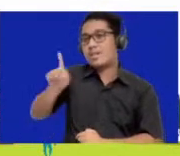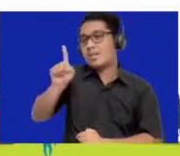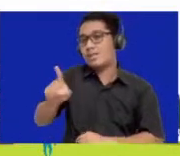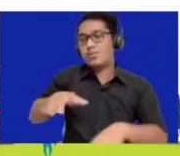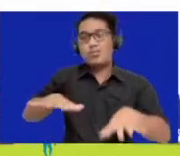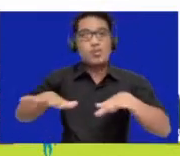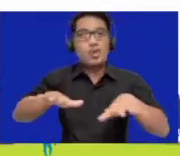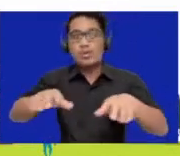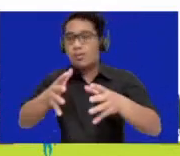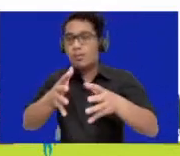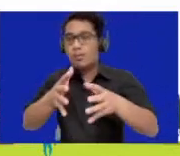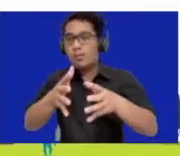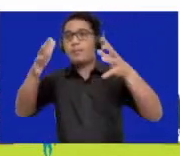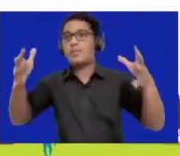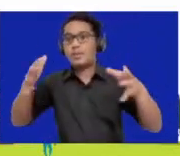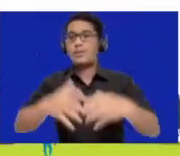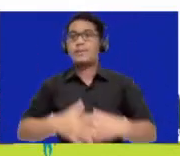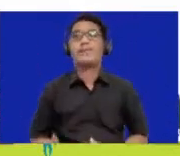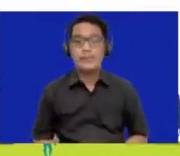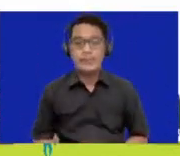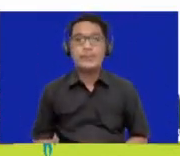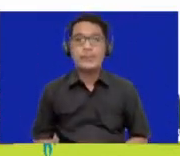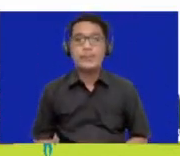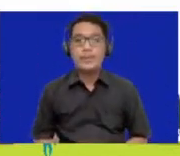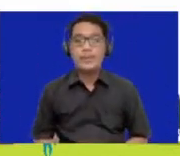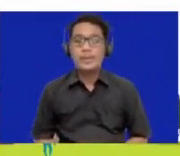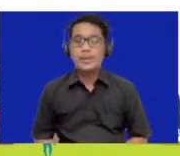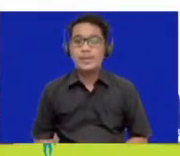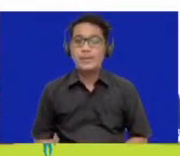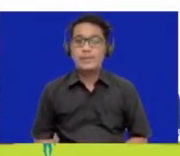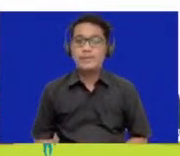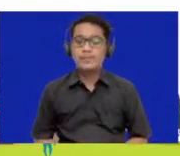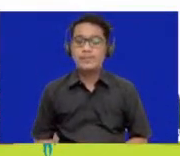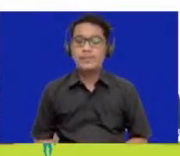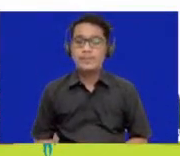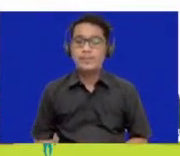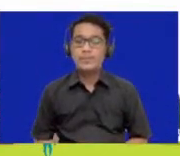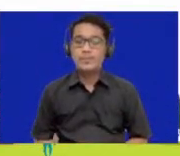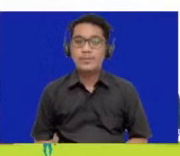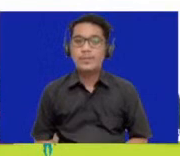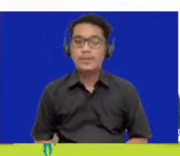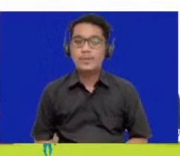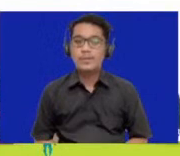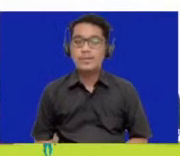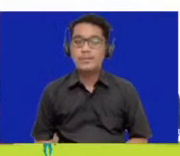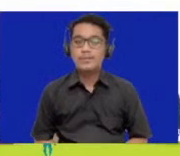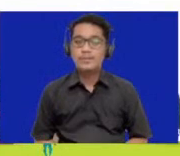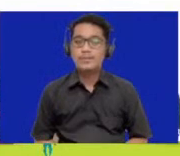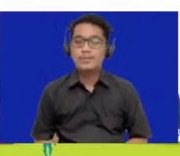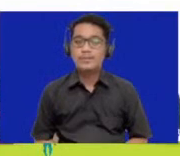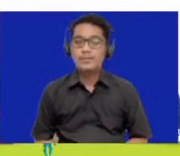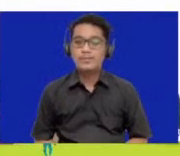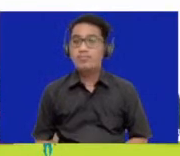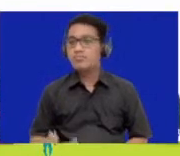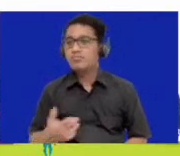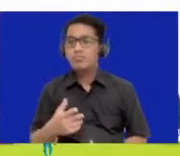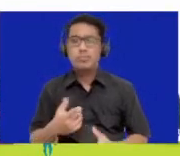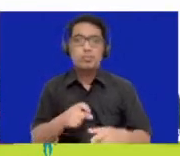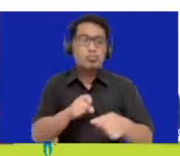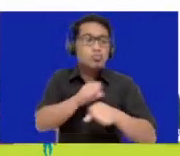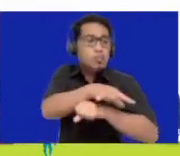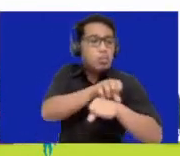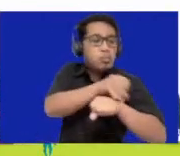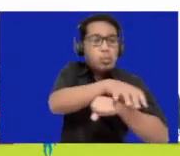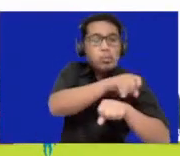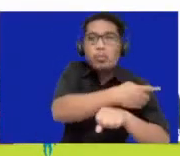caused over a million deaths, followed by mammoth life and property casualties. CPP, Cyclone Preparedness Program,